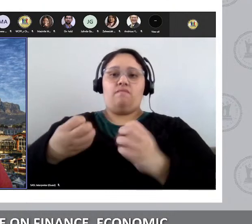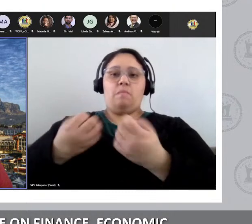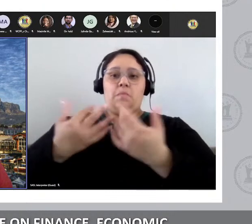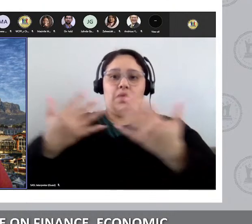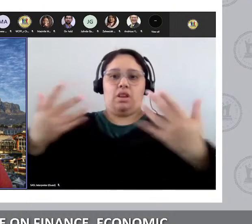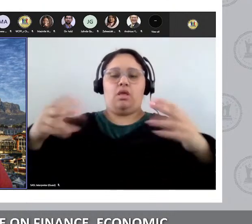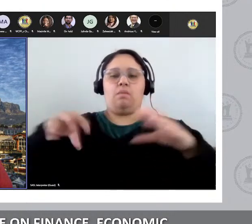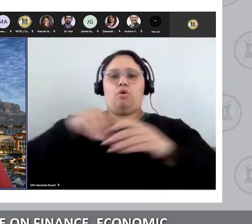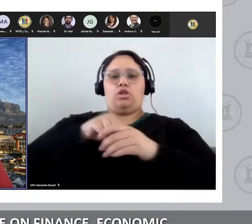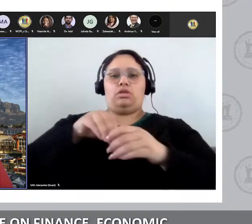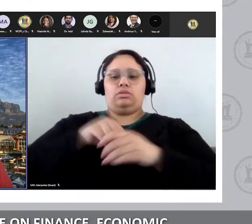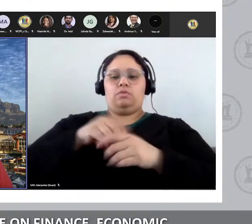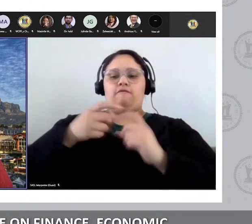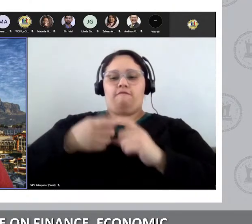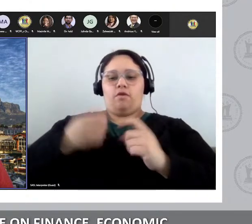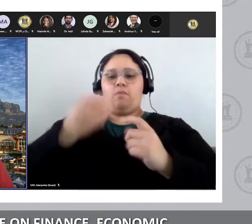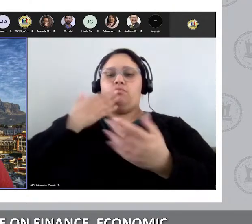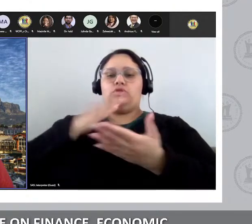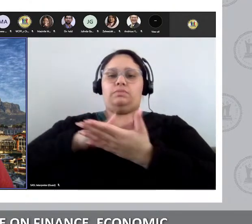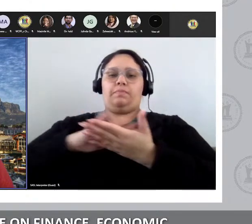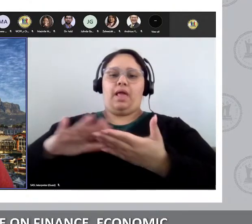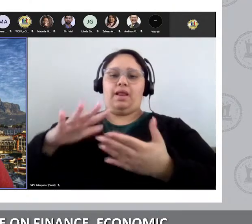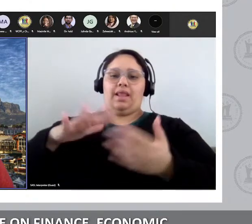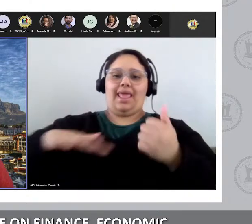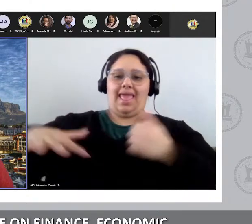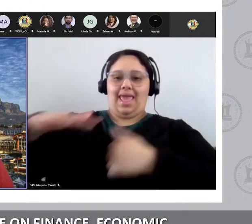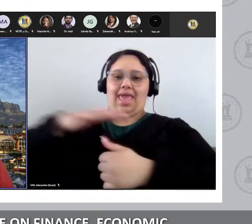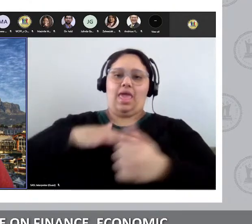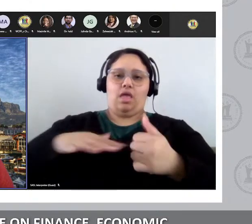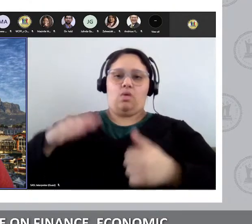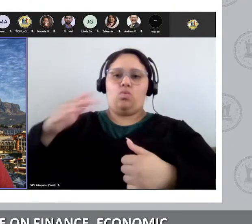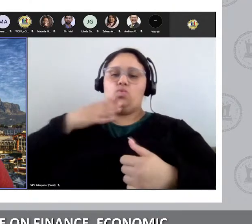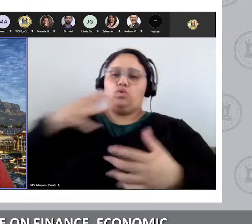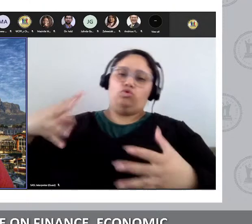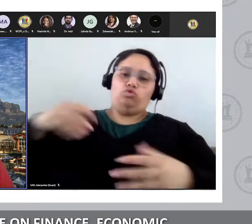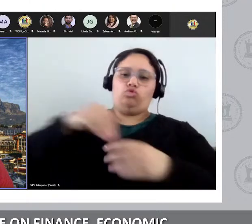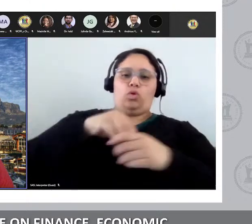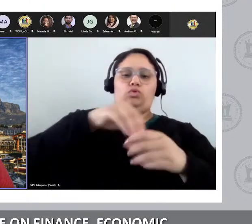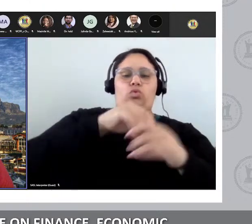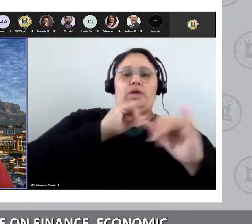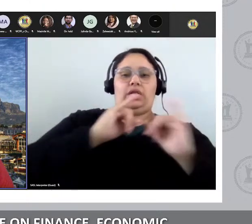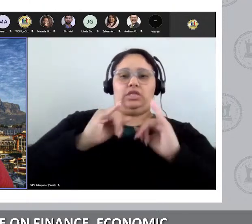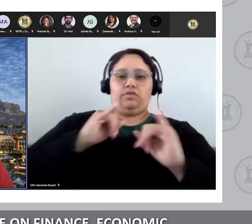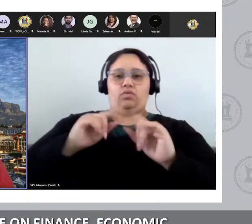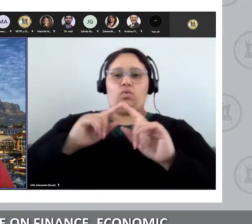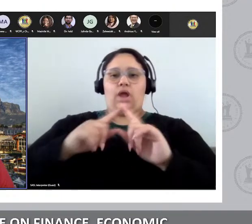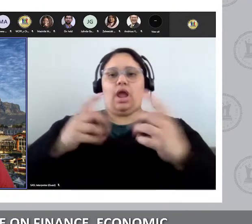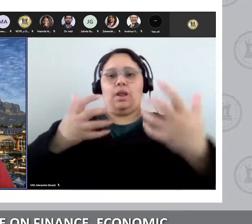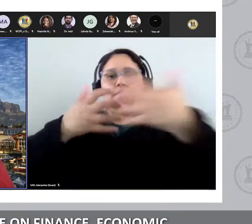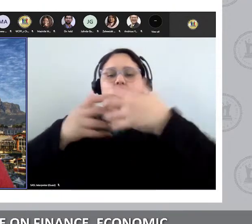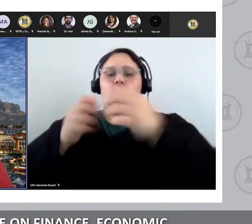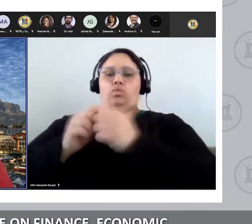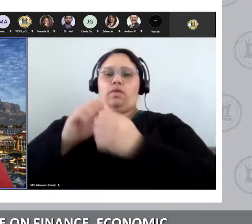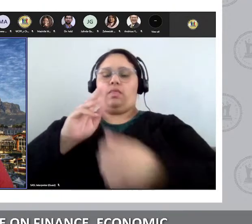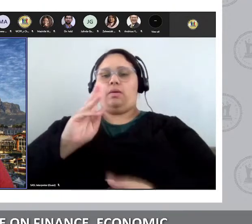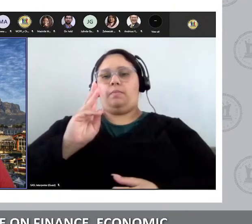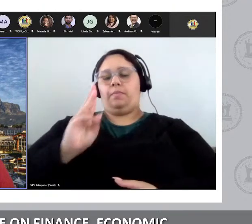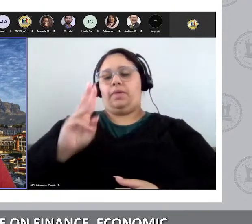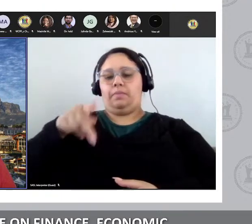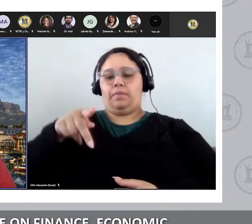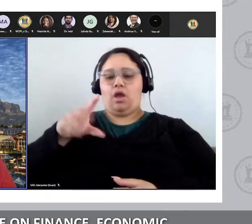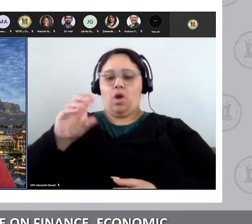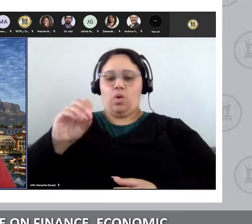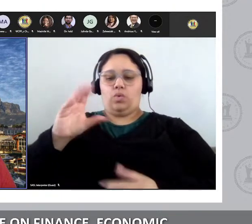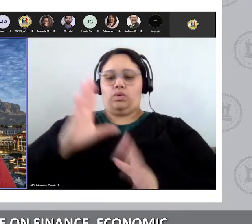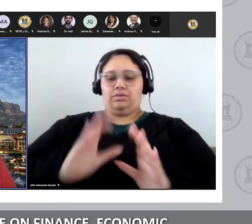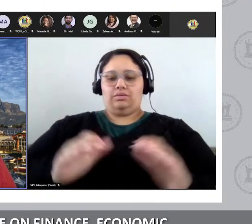of participants from the Mitchell's Plain area who are joined for those interviews and matching with the BPO sector. And there